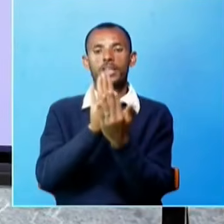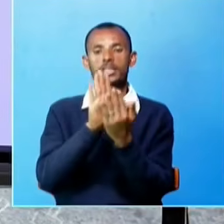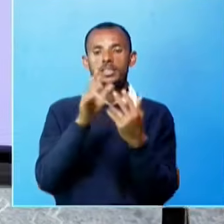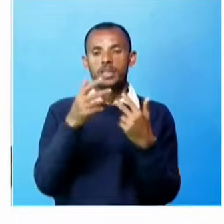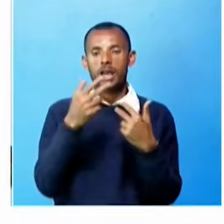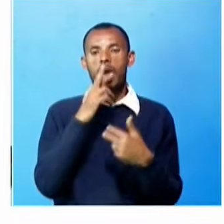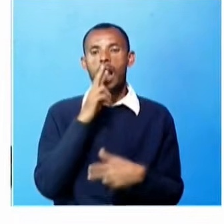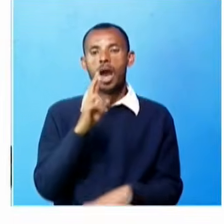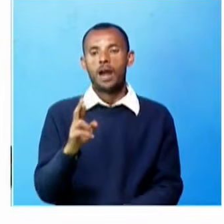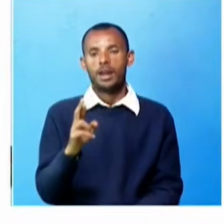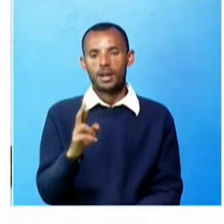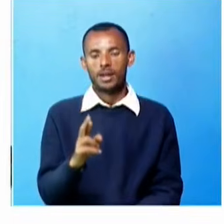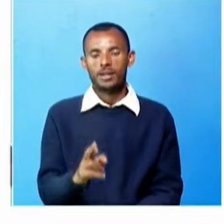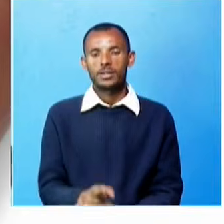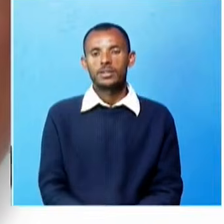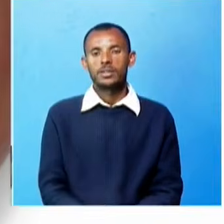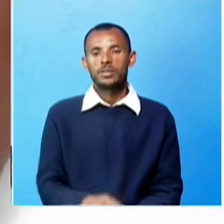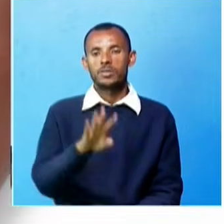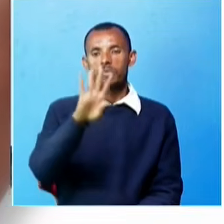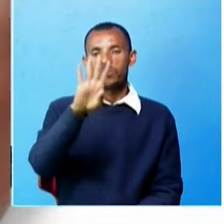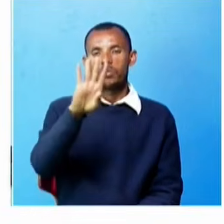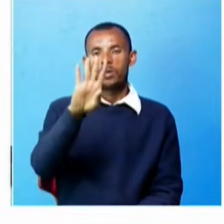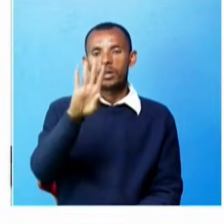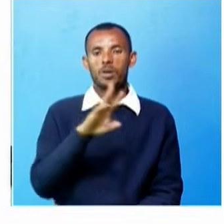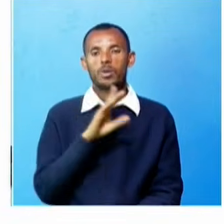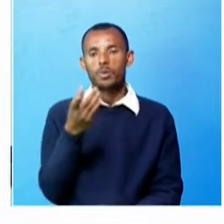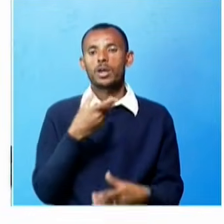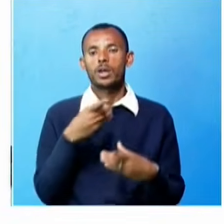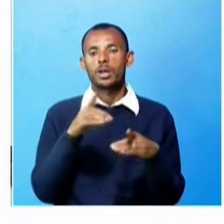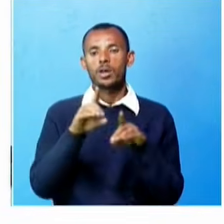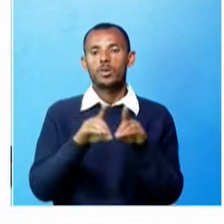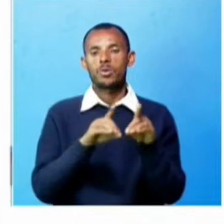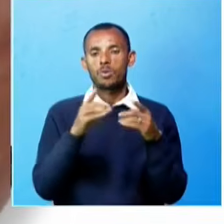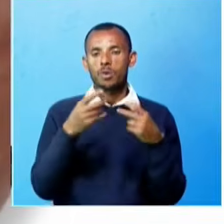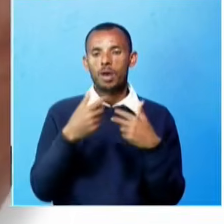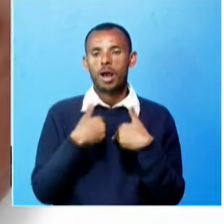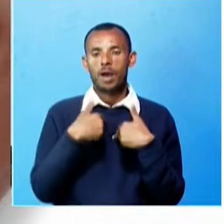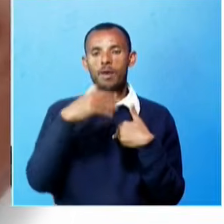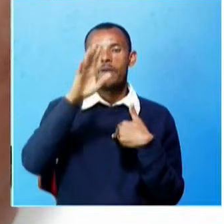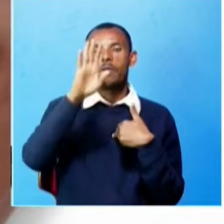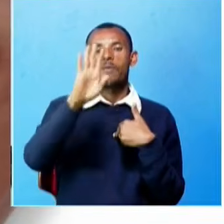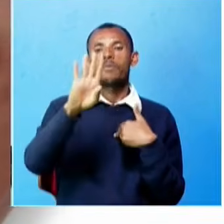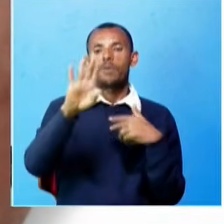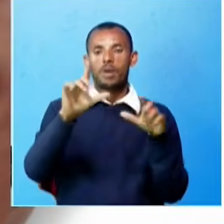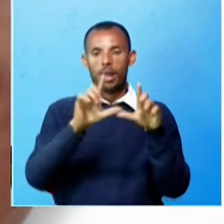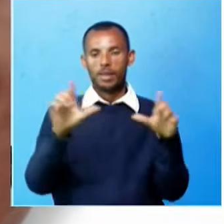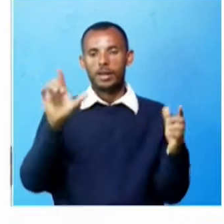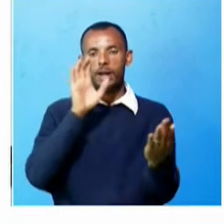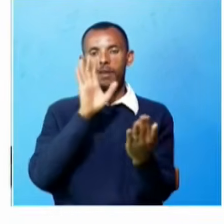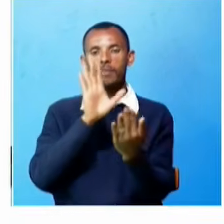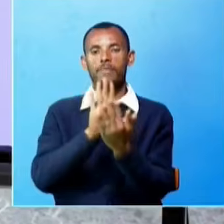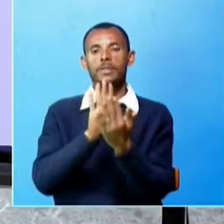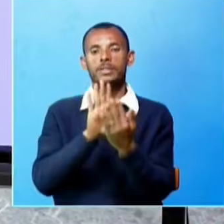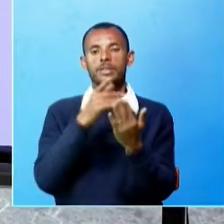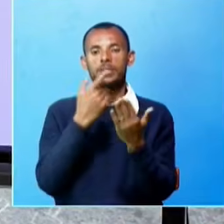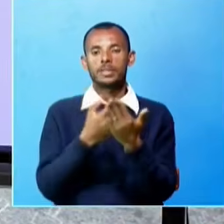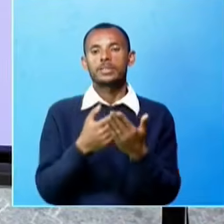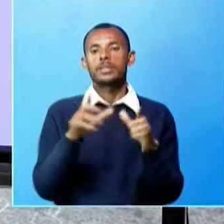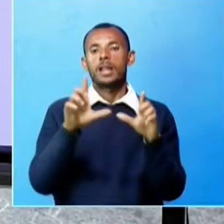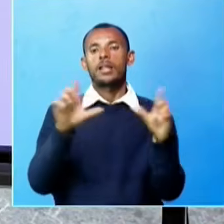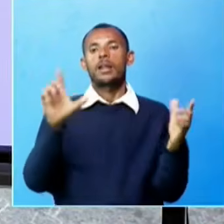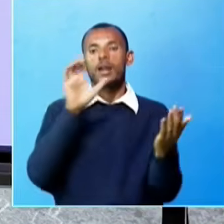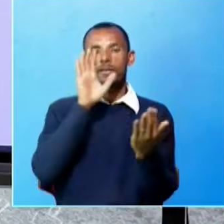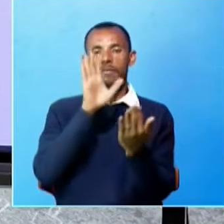here. The lateral faces are 4. We do have 4 lateral faces. These lateral faces